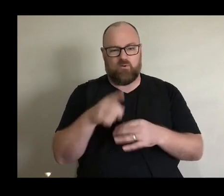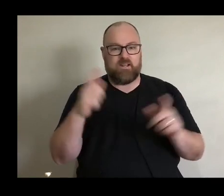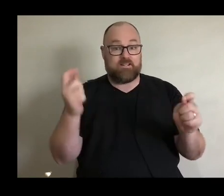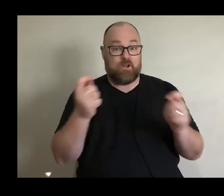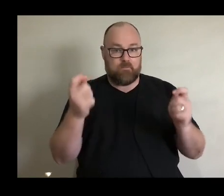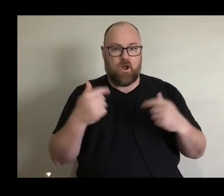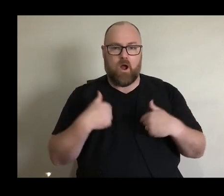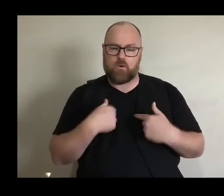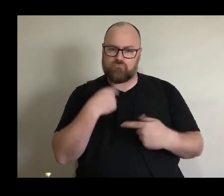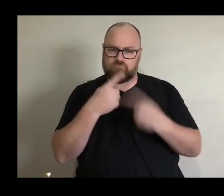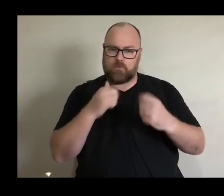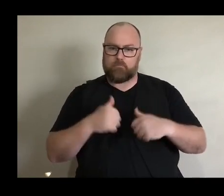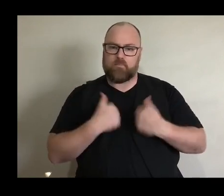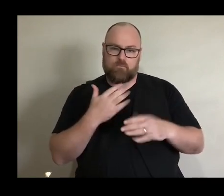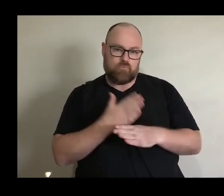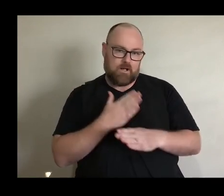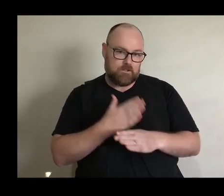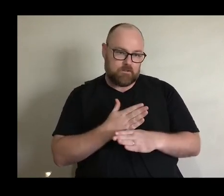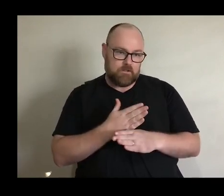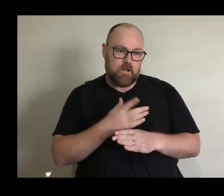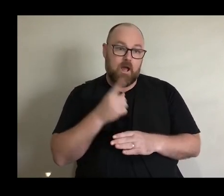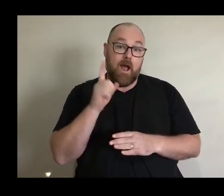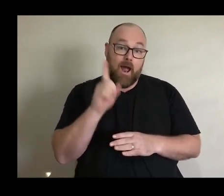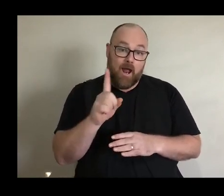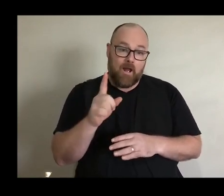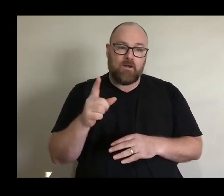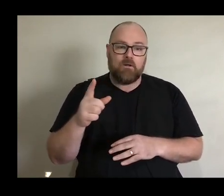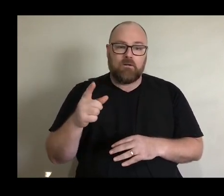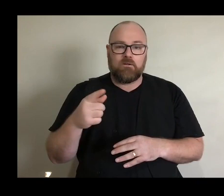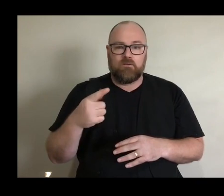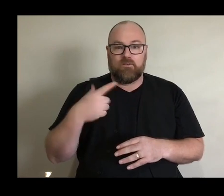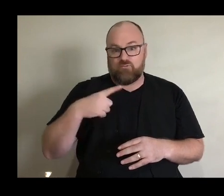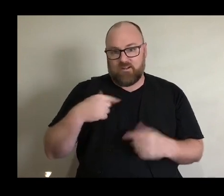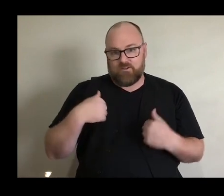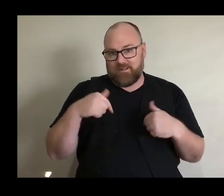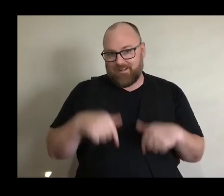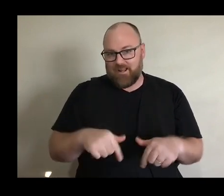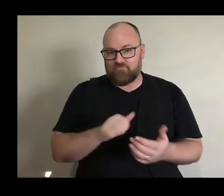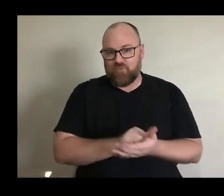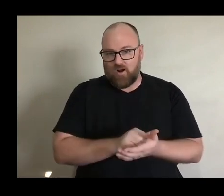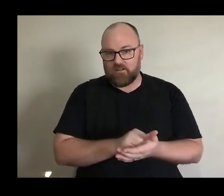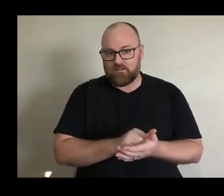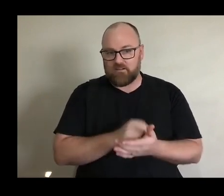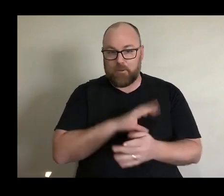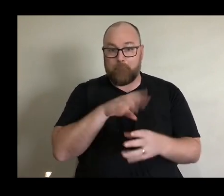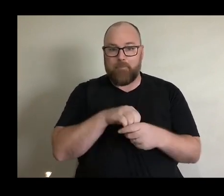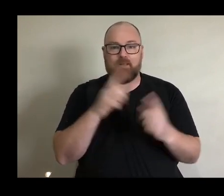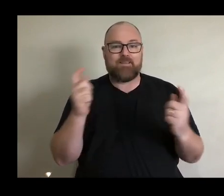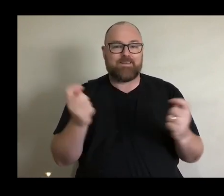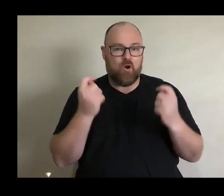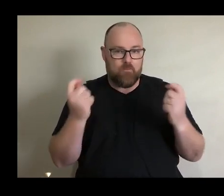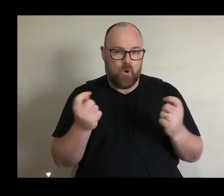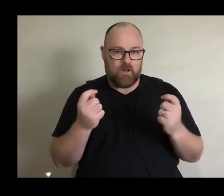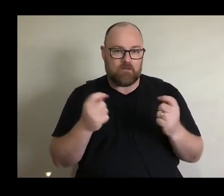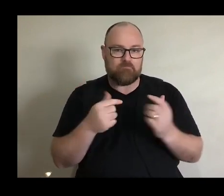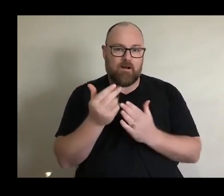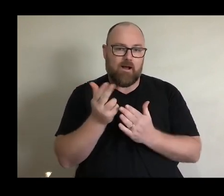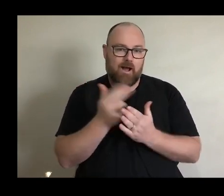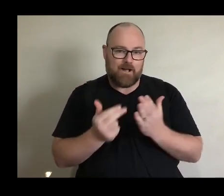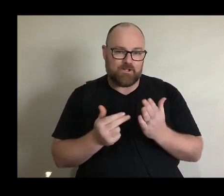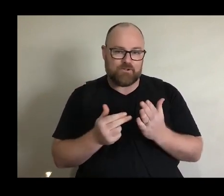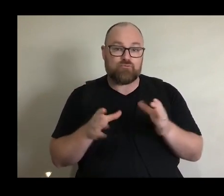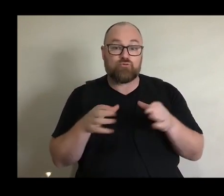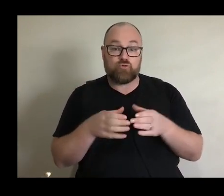my practice and probably the reason why it's here, right? That being a part of the ceremony artist group